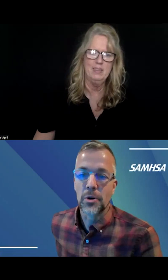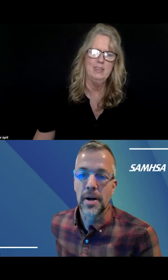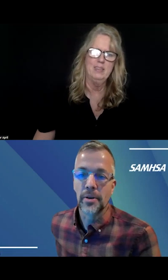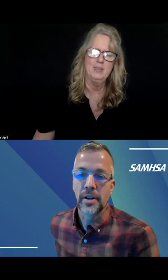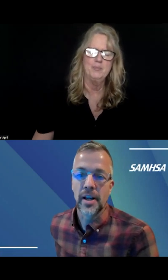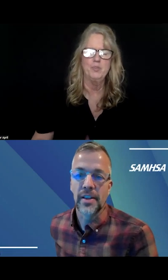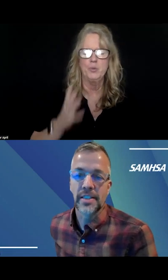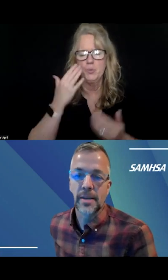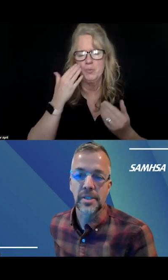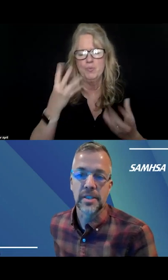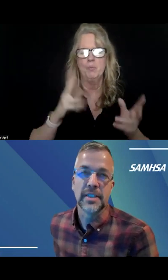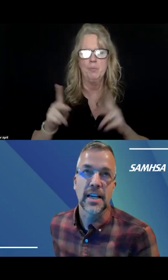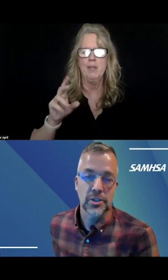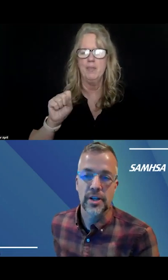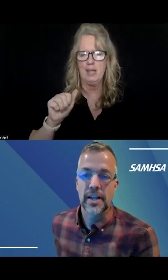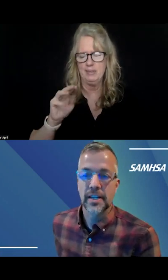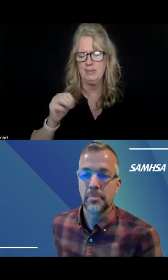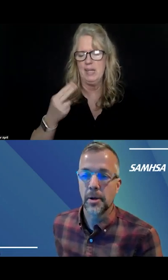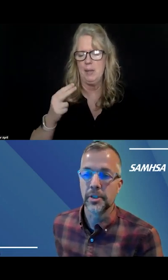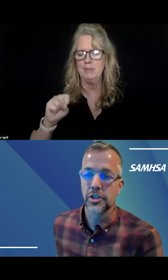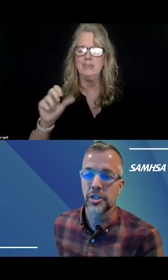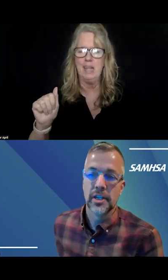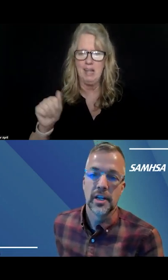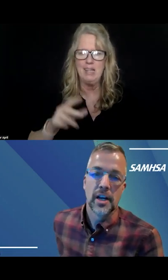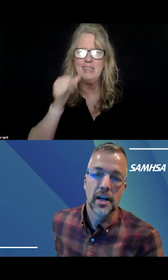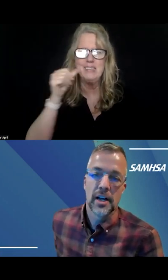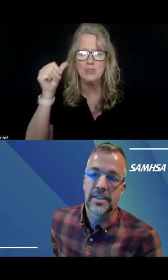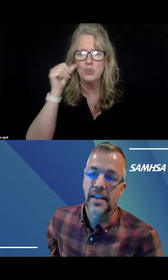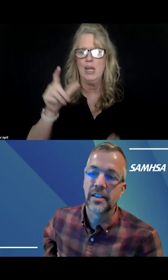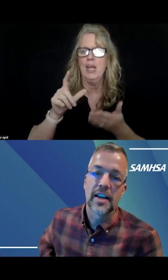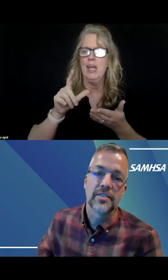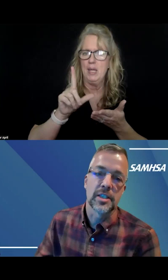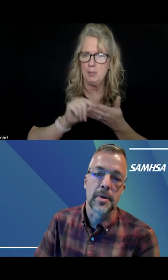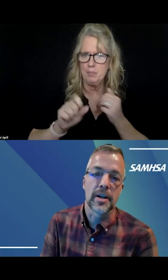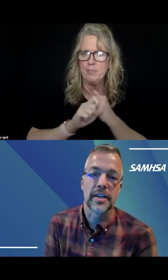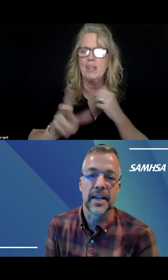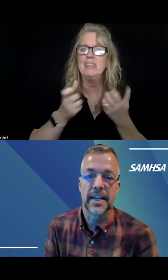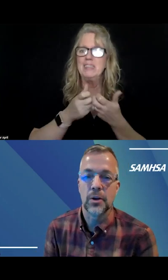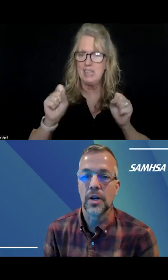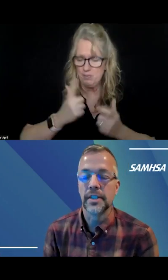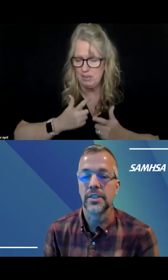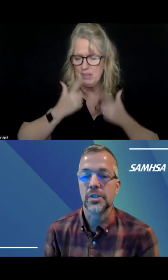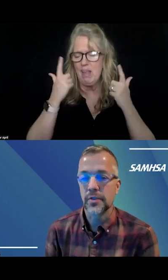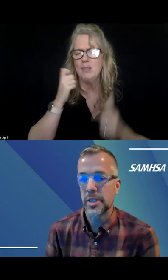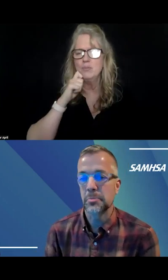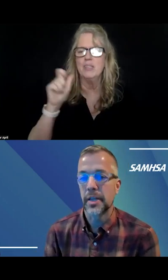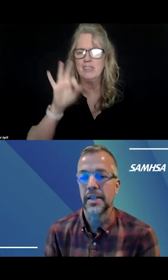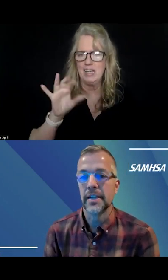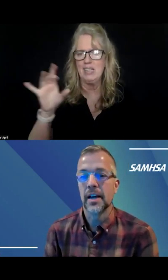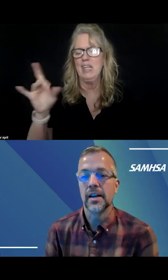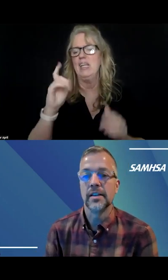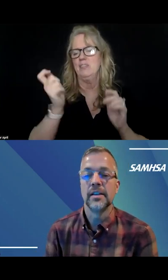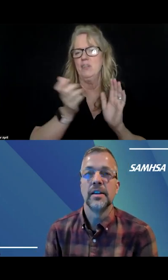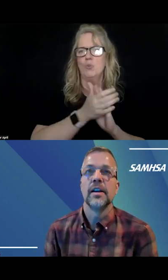folks know about that SAMHSA yesterday published the Saving Lives in America 90-Day Quality and Services